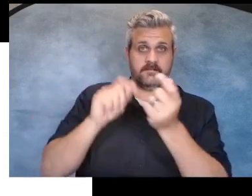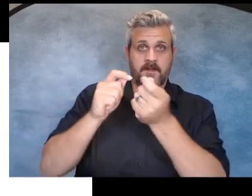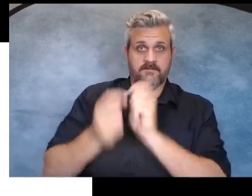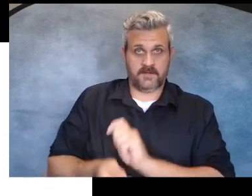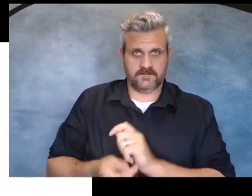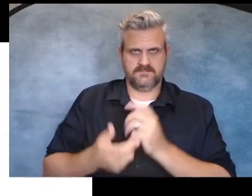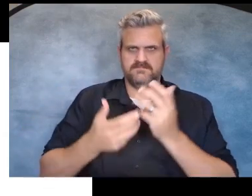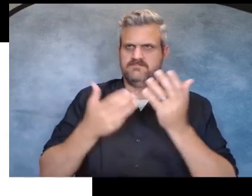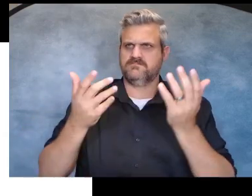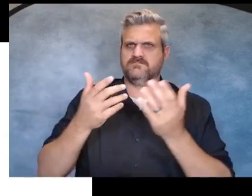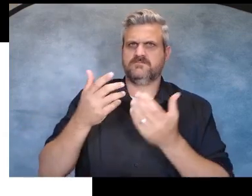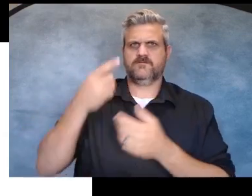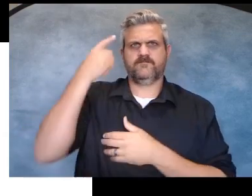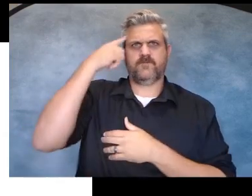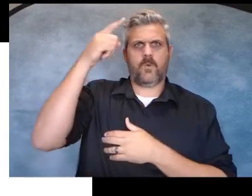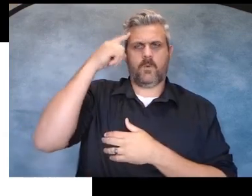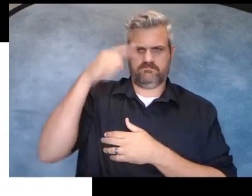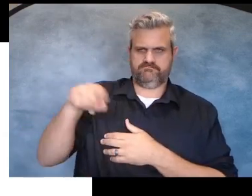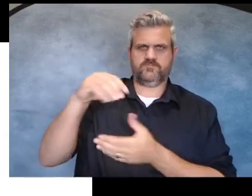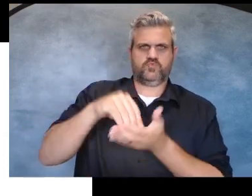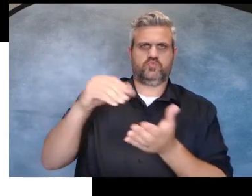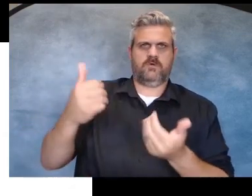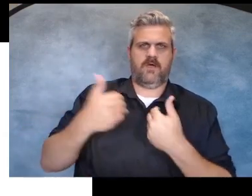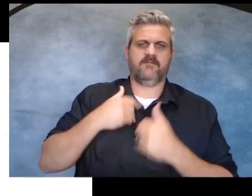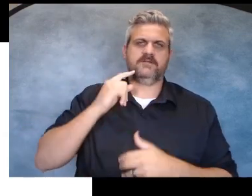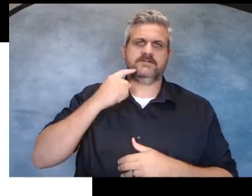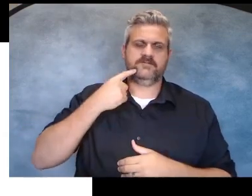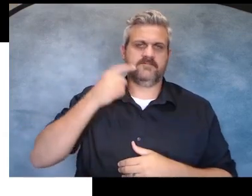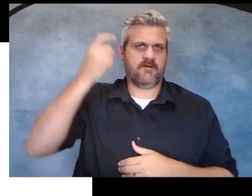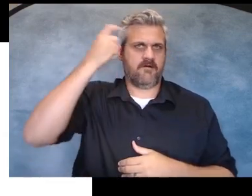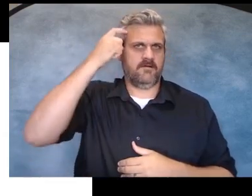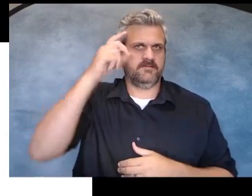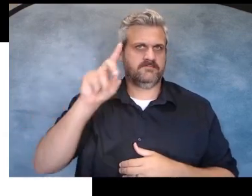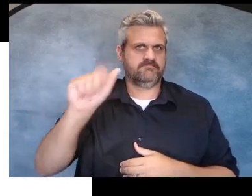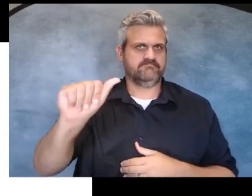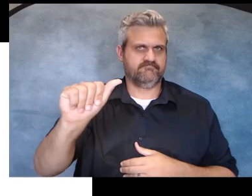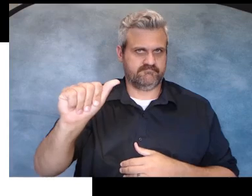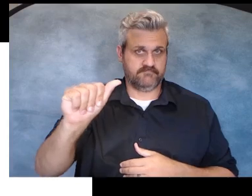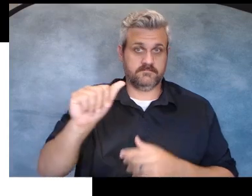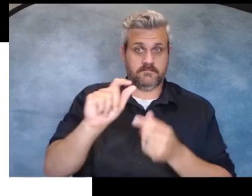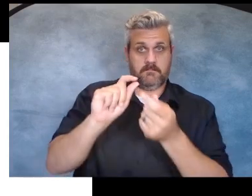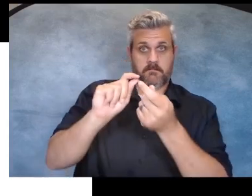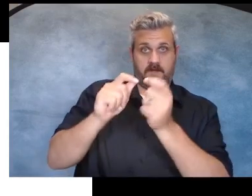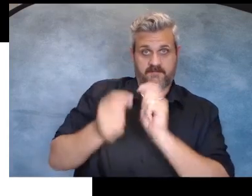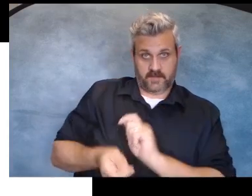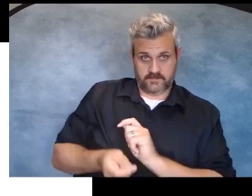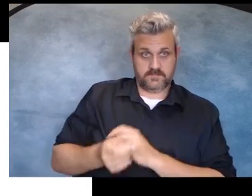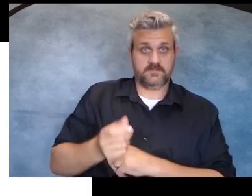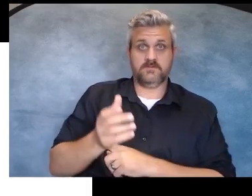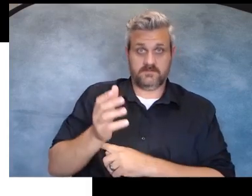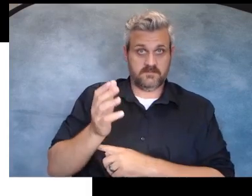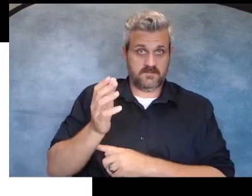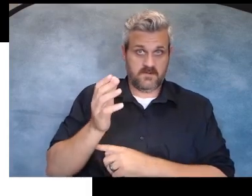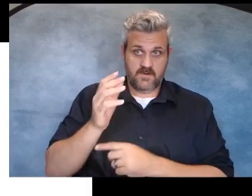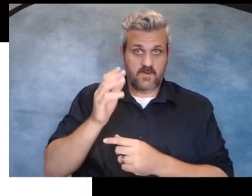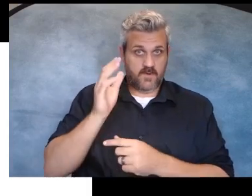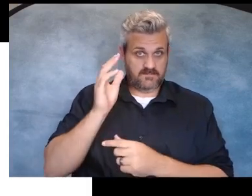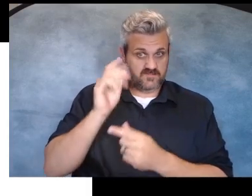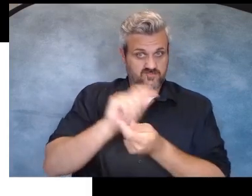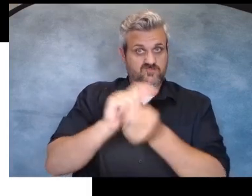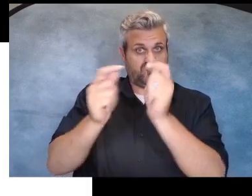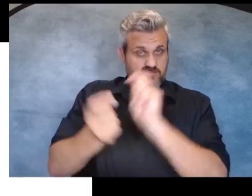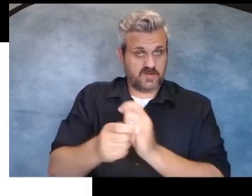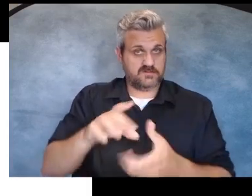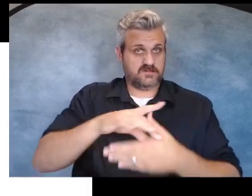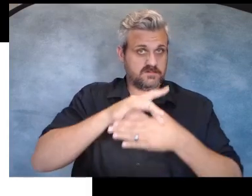Intensive modifications can be made for students with significant cognitive disabilities. A modification will and does